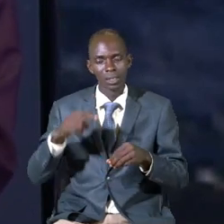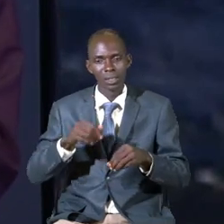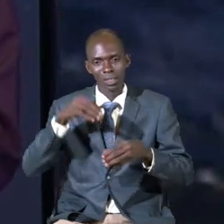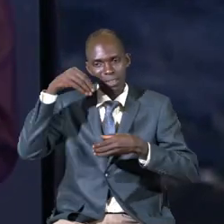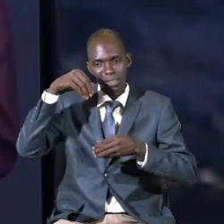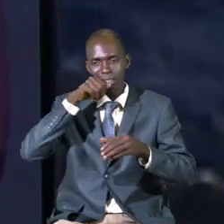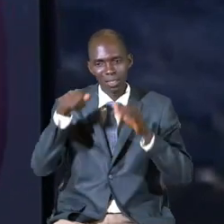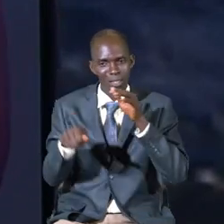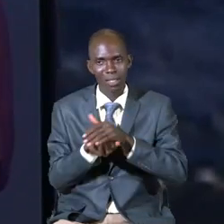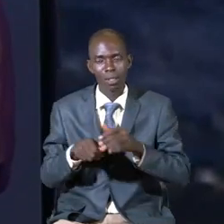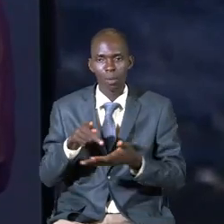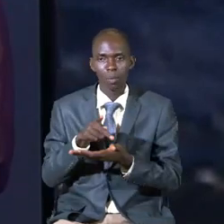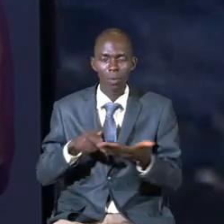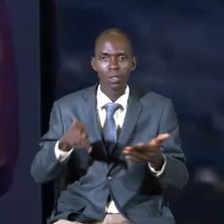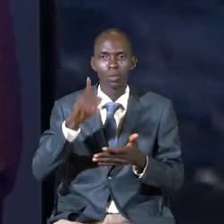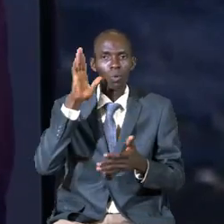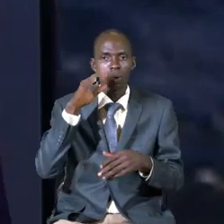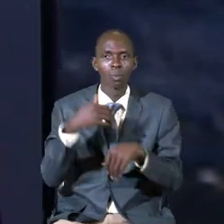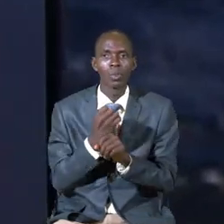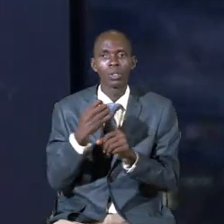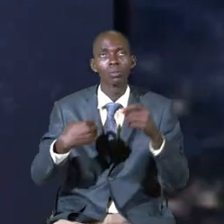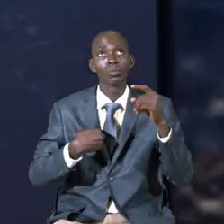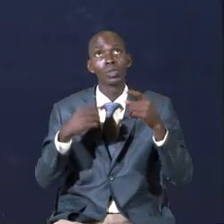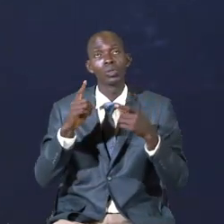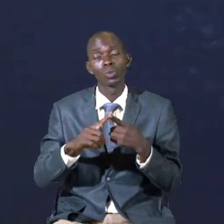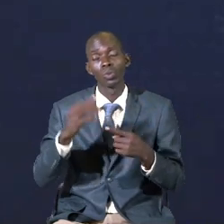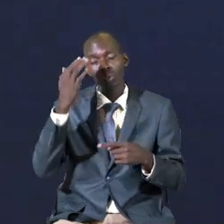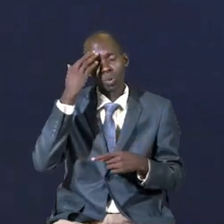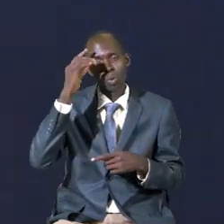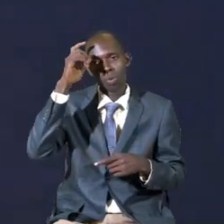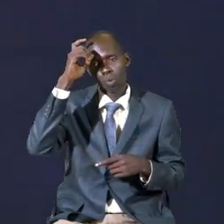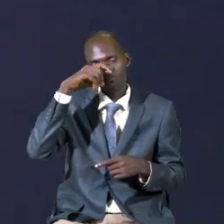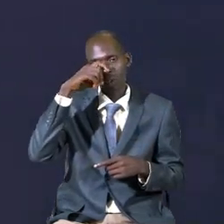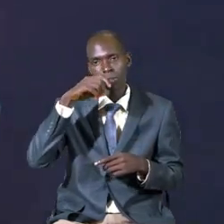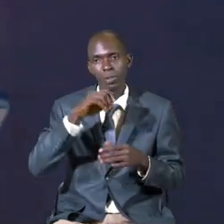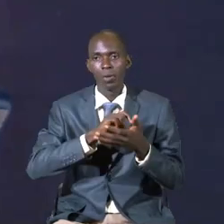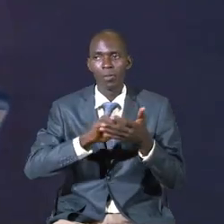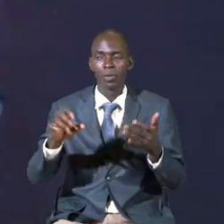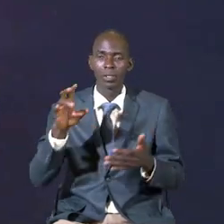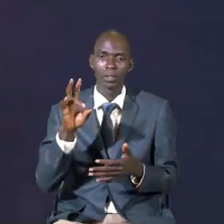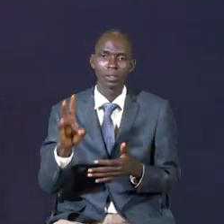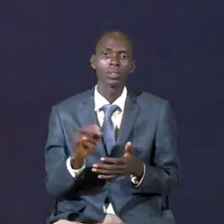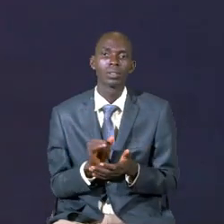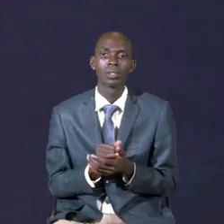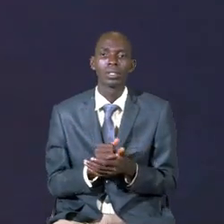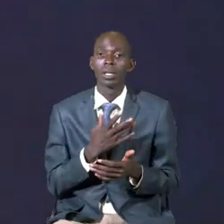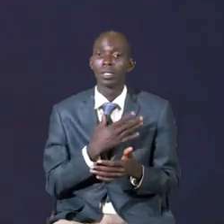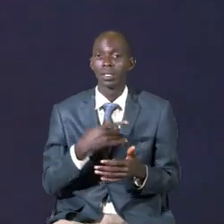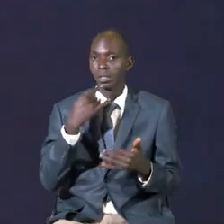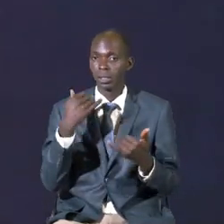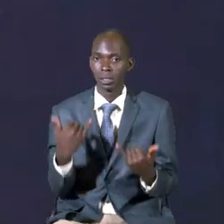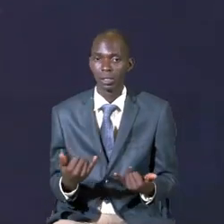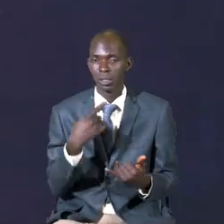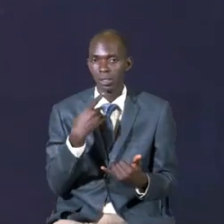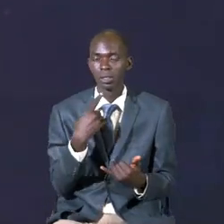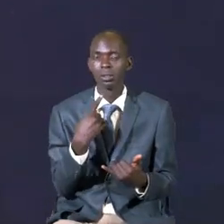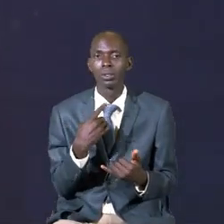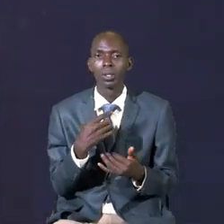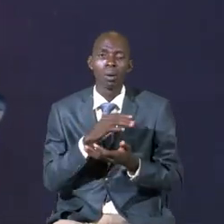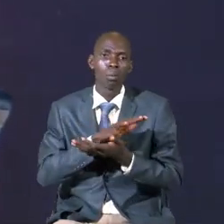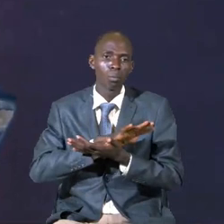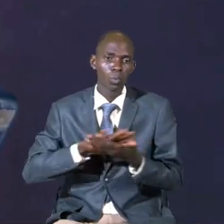make me to know wisdom look at verse seven then what that he now said touch me will